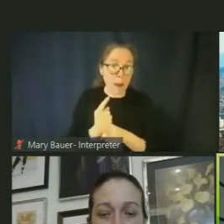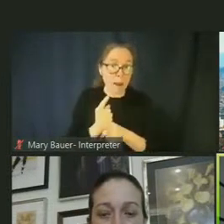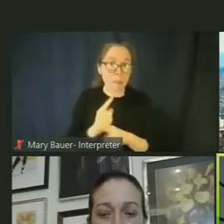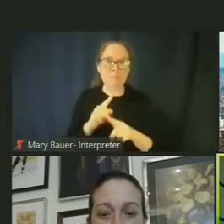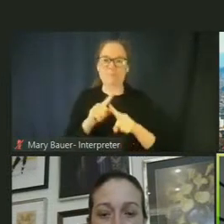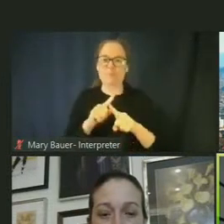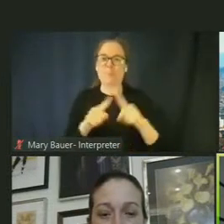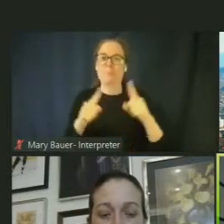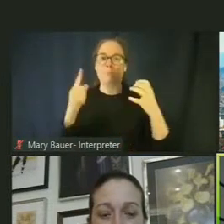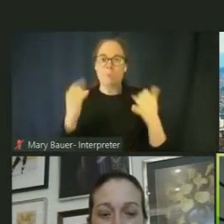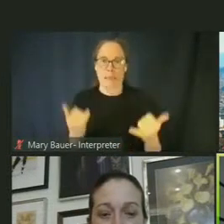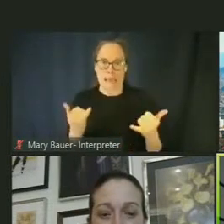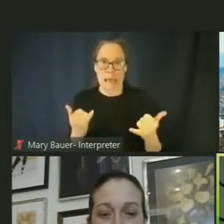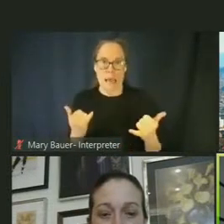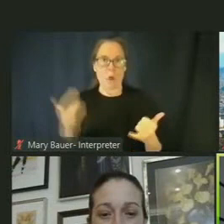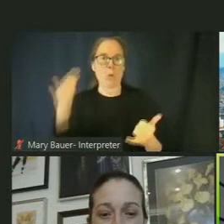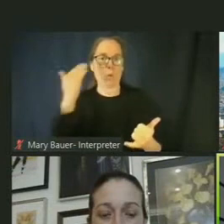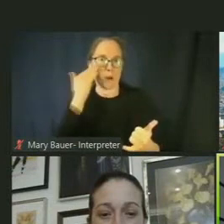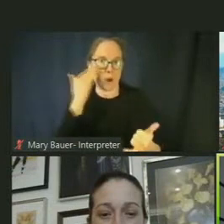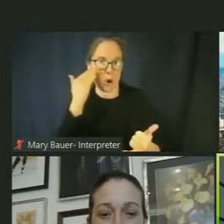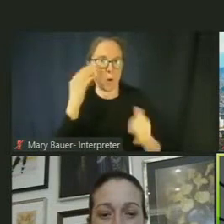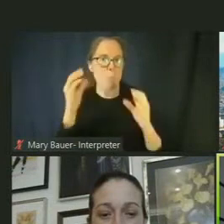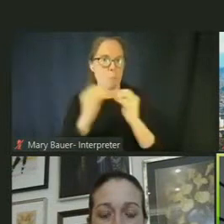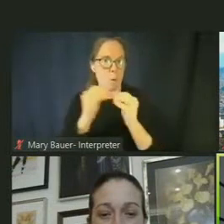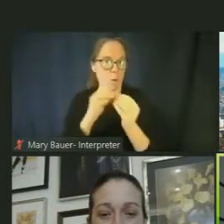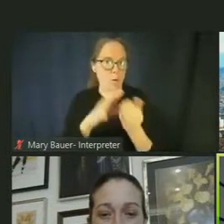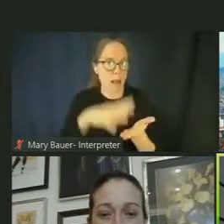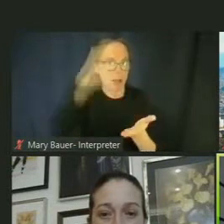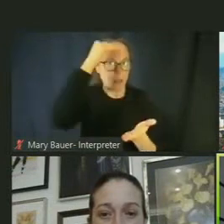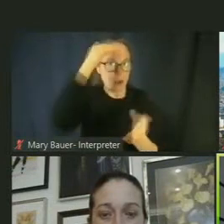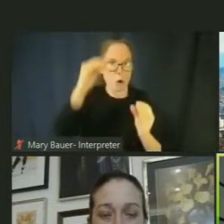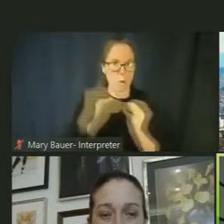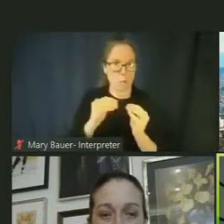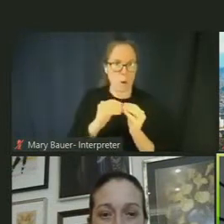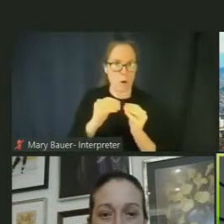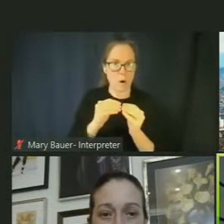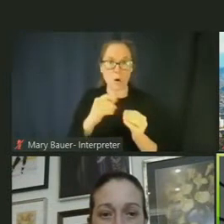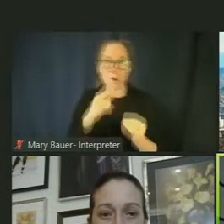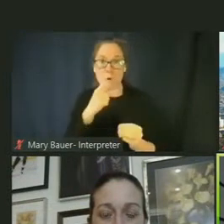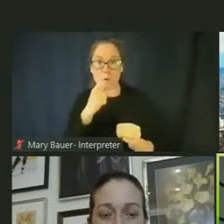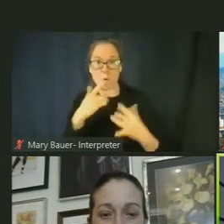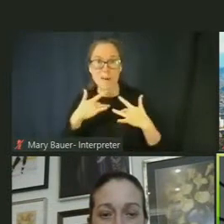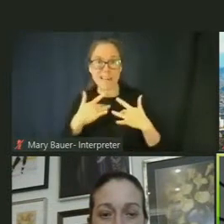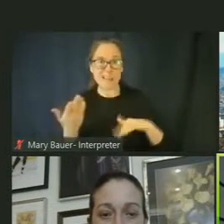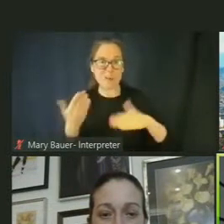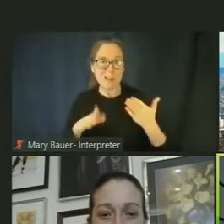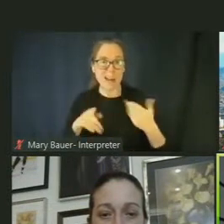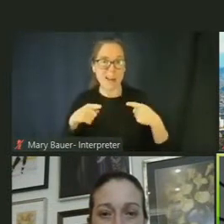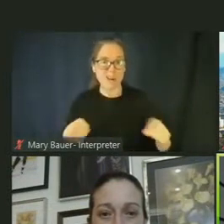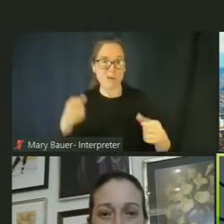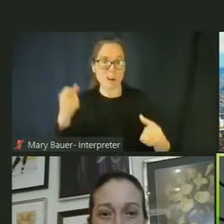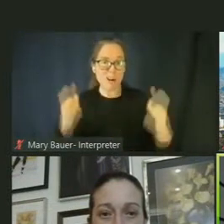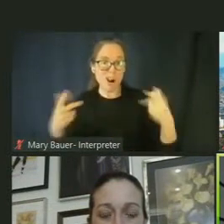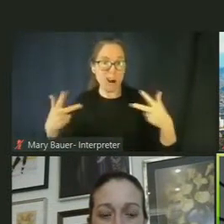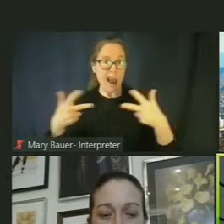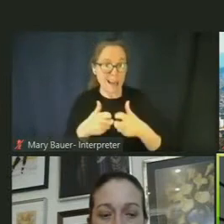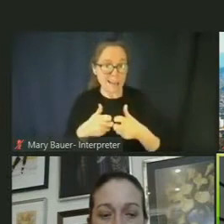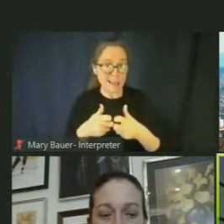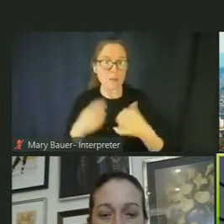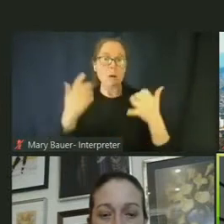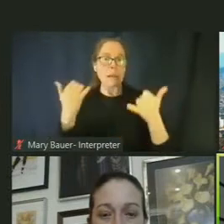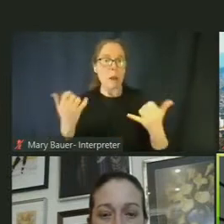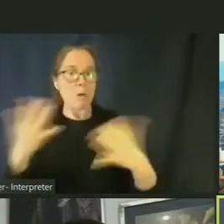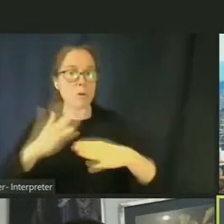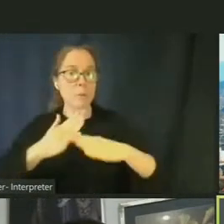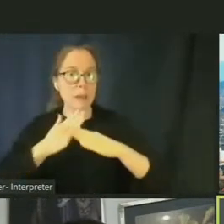now that we have the data and we know more information about who is more likely to die in a car accident, to protect our family and friends and